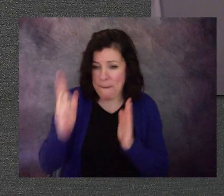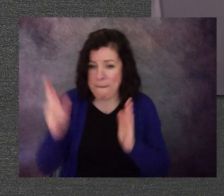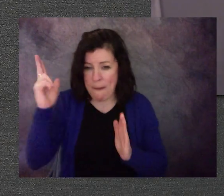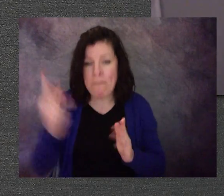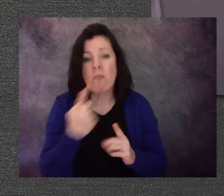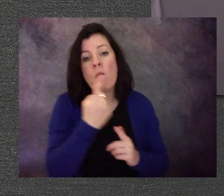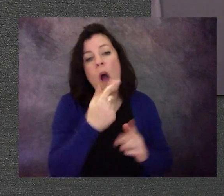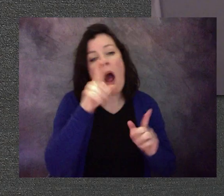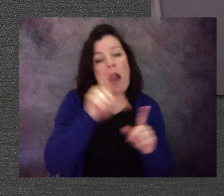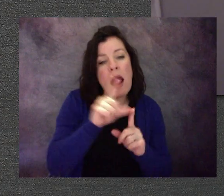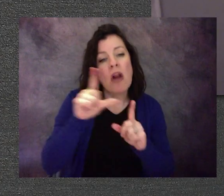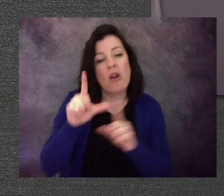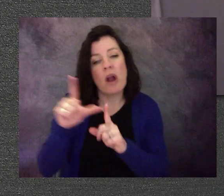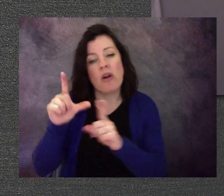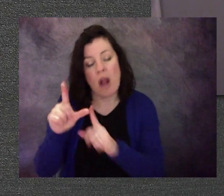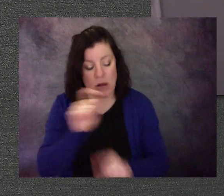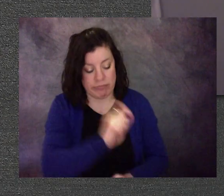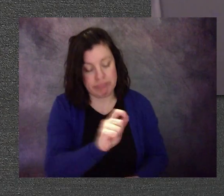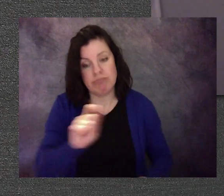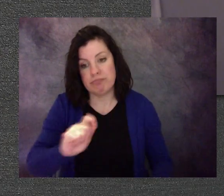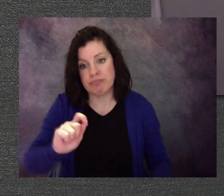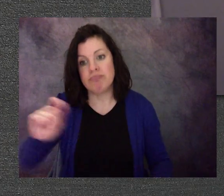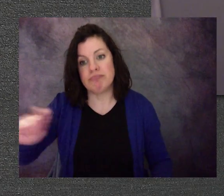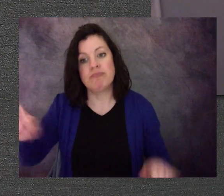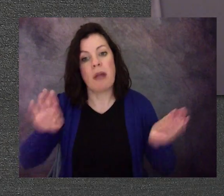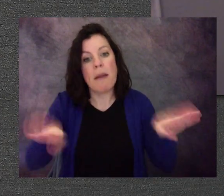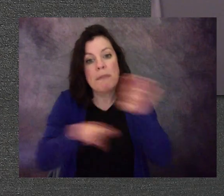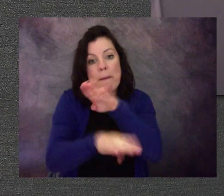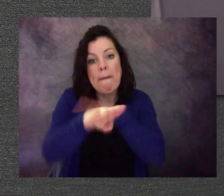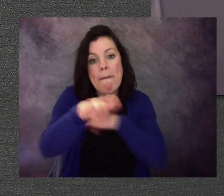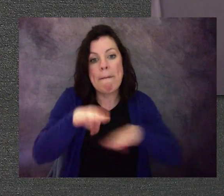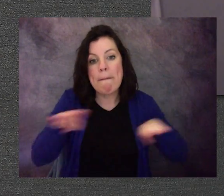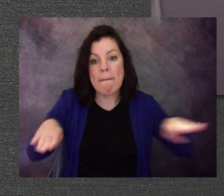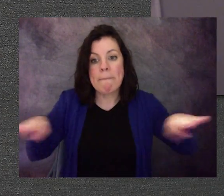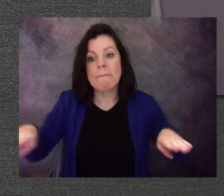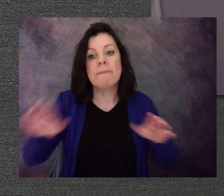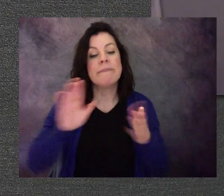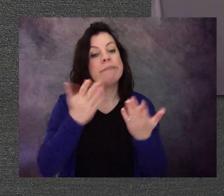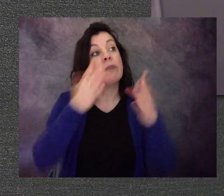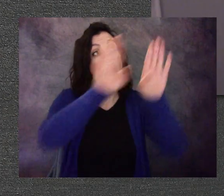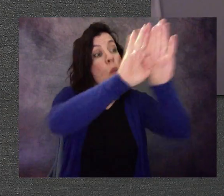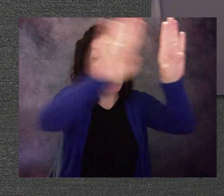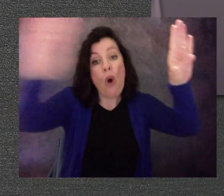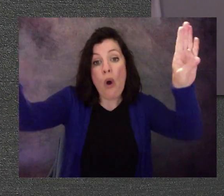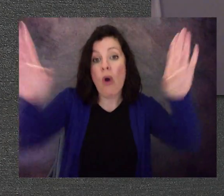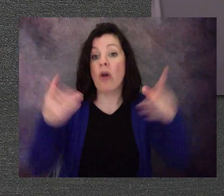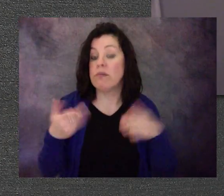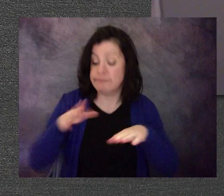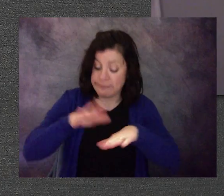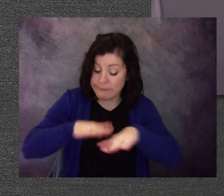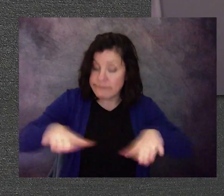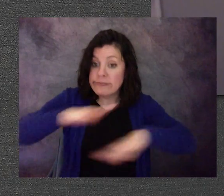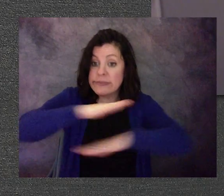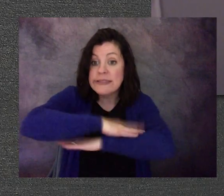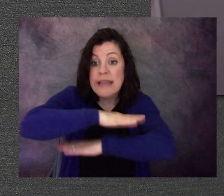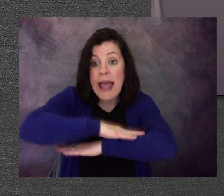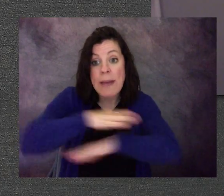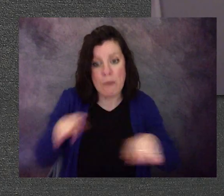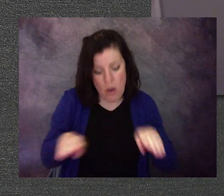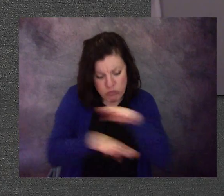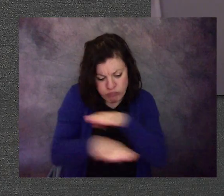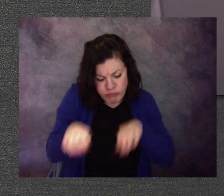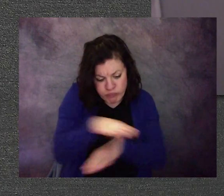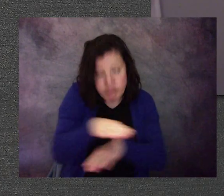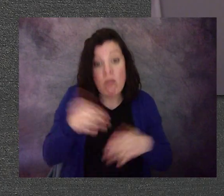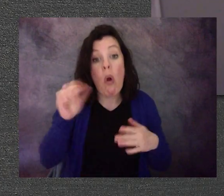each piece of paper. You can lay it on a table. You could put it on your wall. You could put it on your refrigerator,